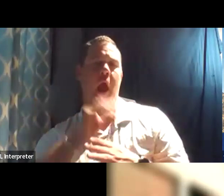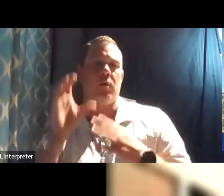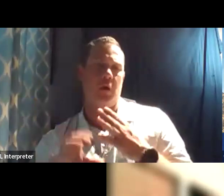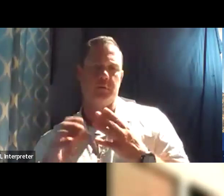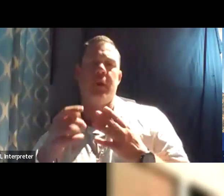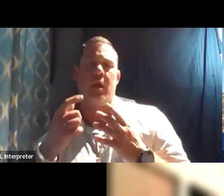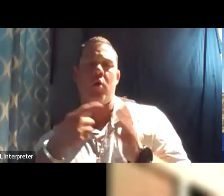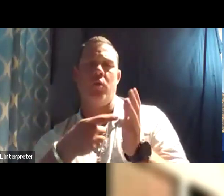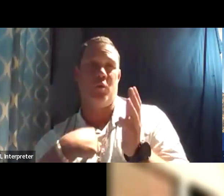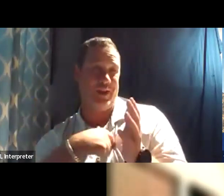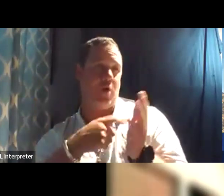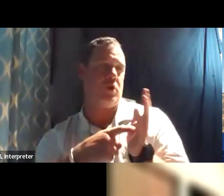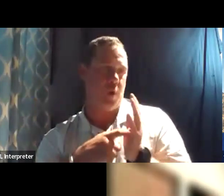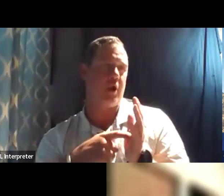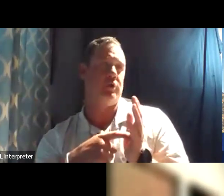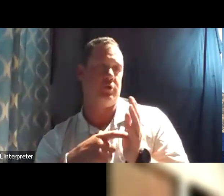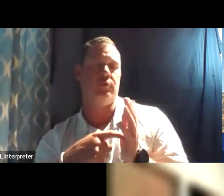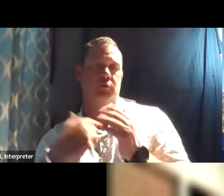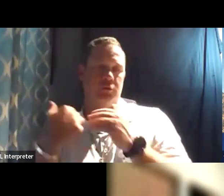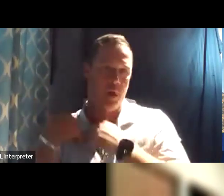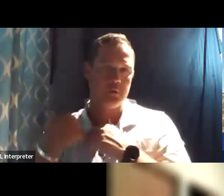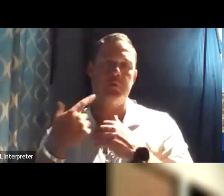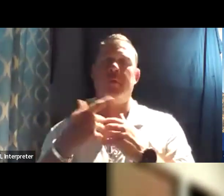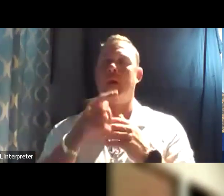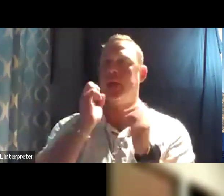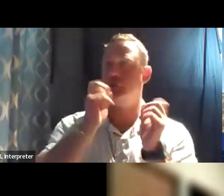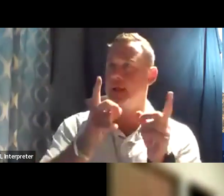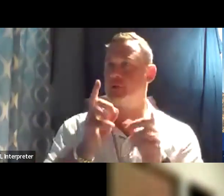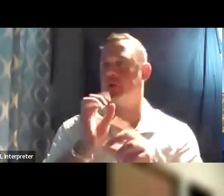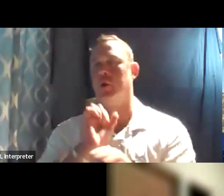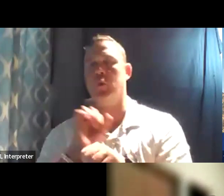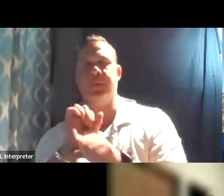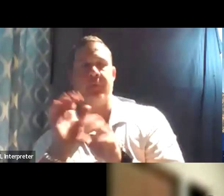be accountable for around education and workforce development,